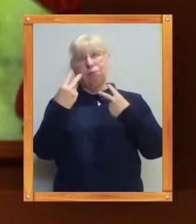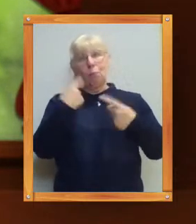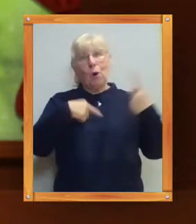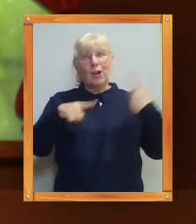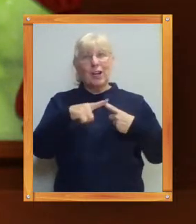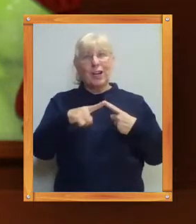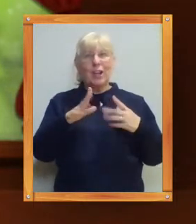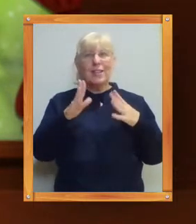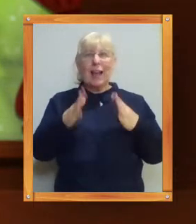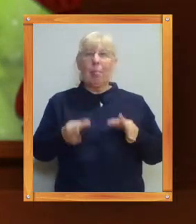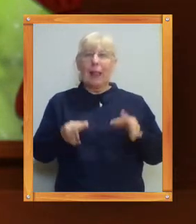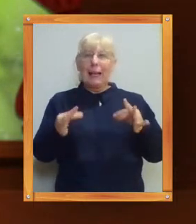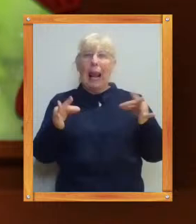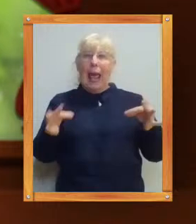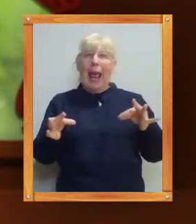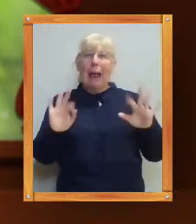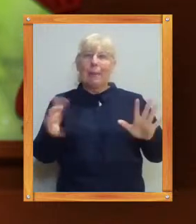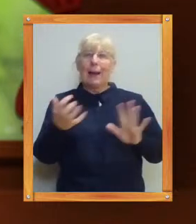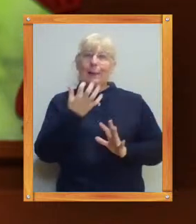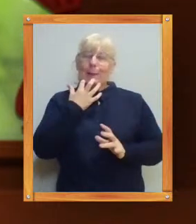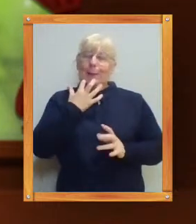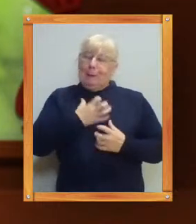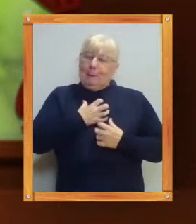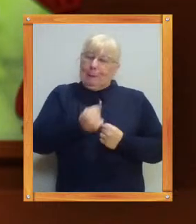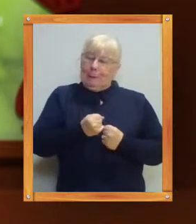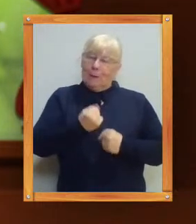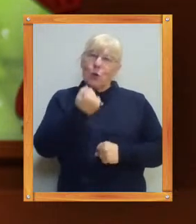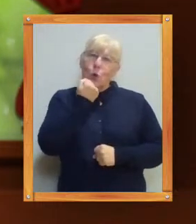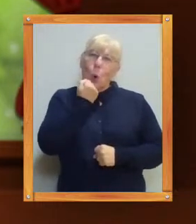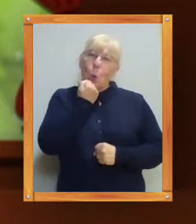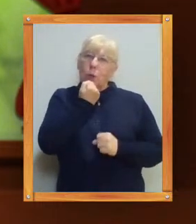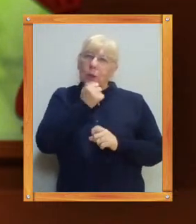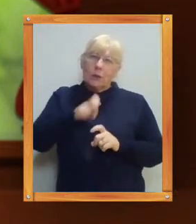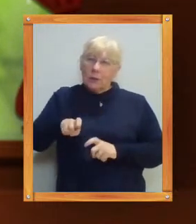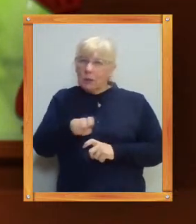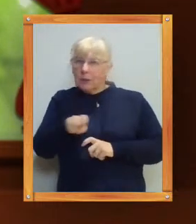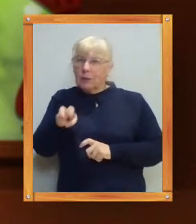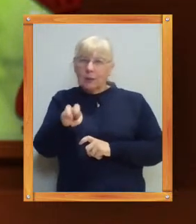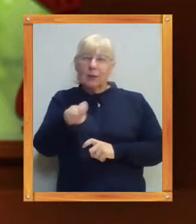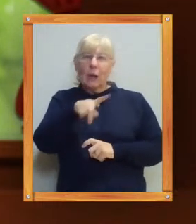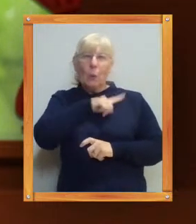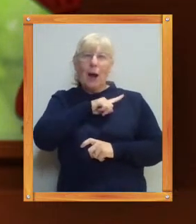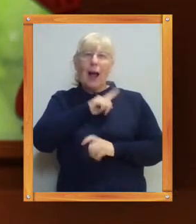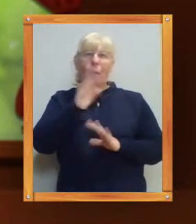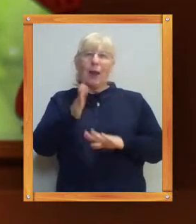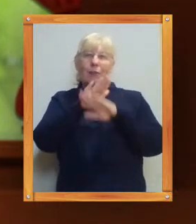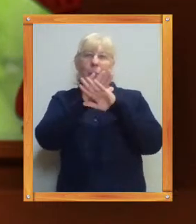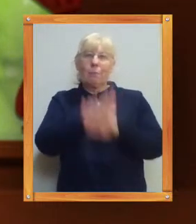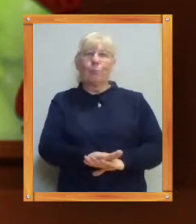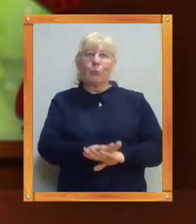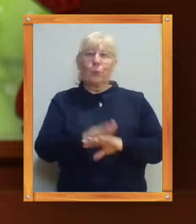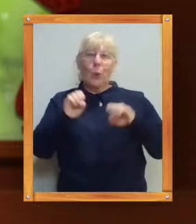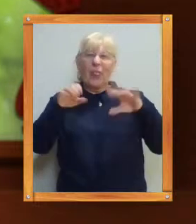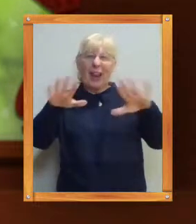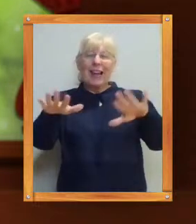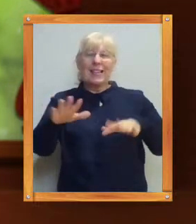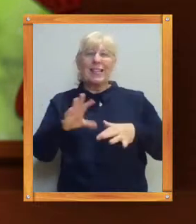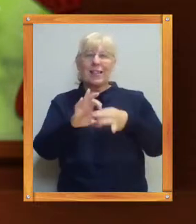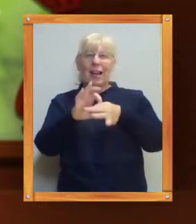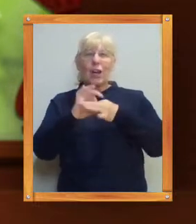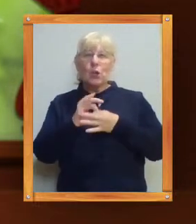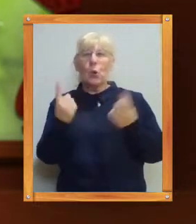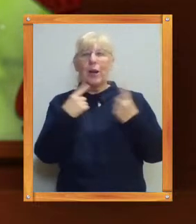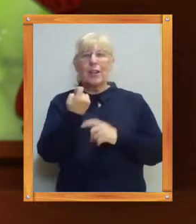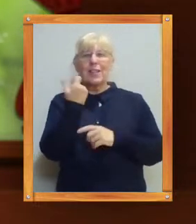it off, but I can put it off no longer. We got to do the business of switching on these lights. Join us in just a few minutes for